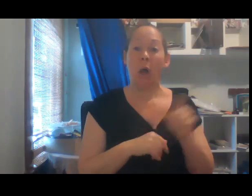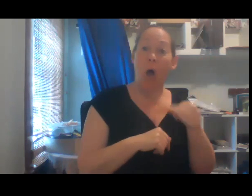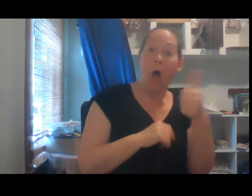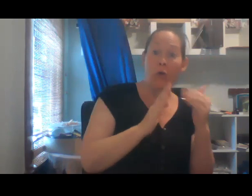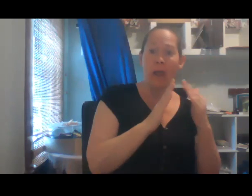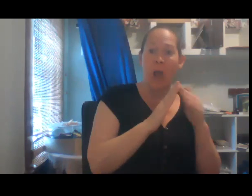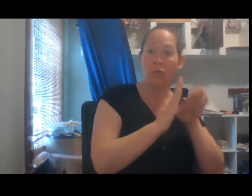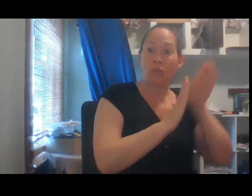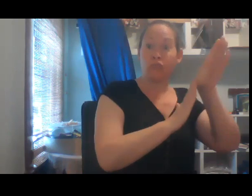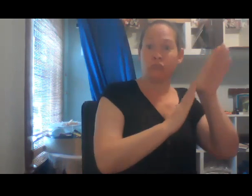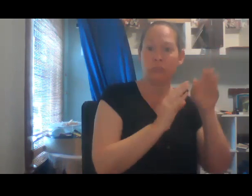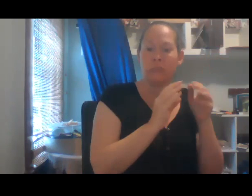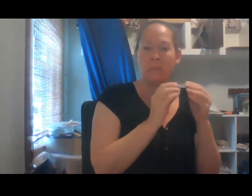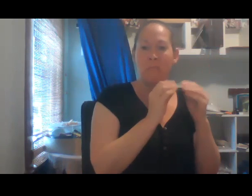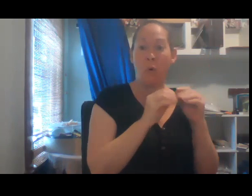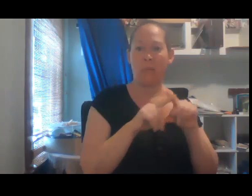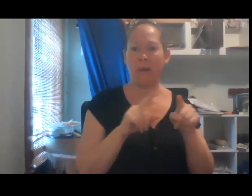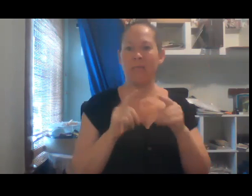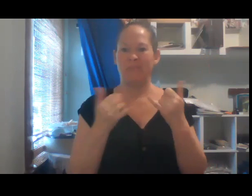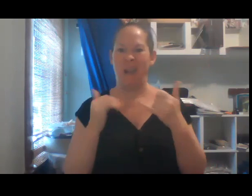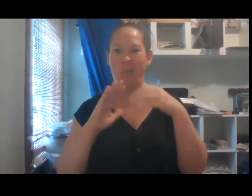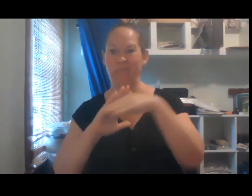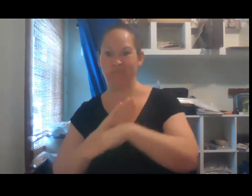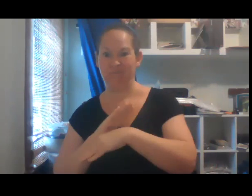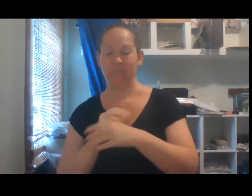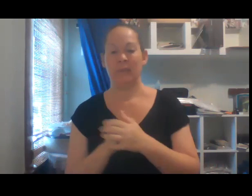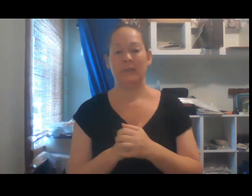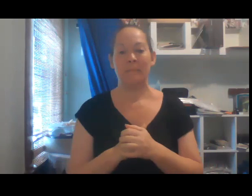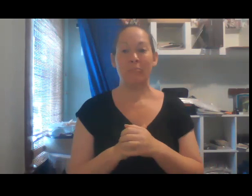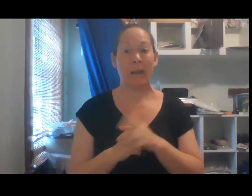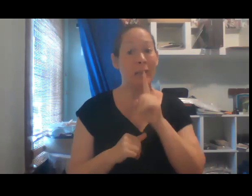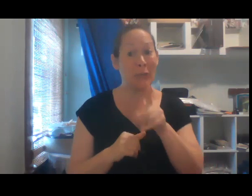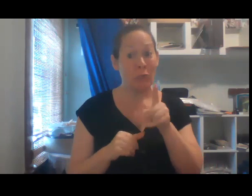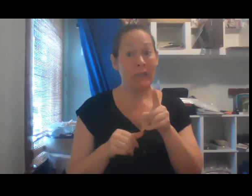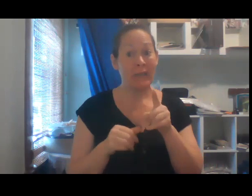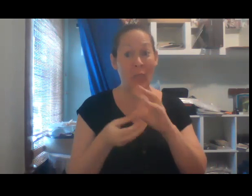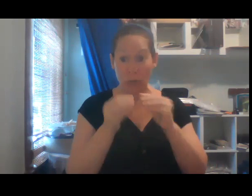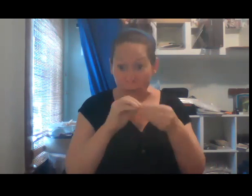rate due to birth cycles. This is actually a very important part of public planning.